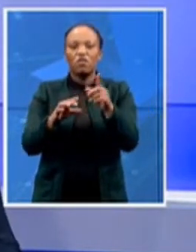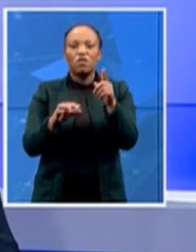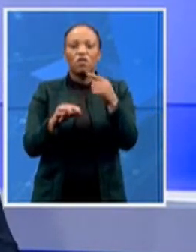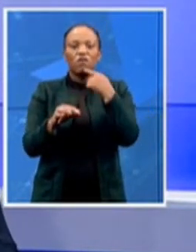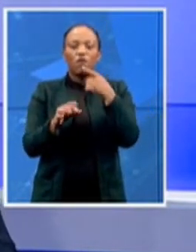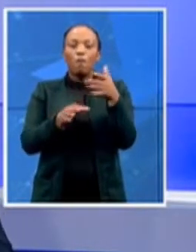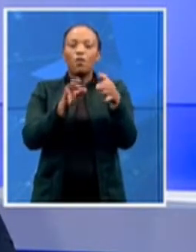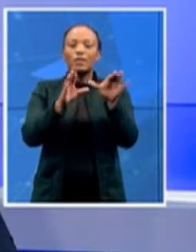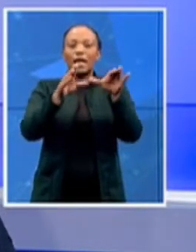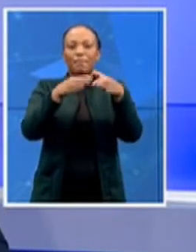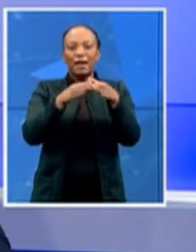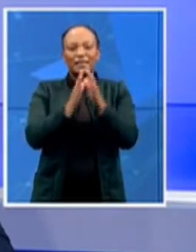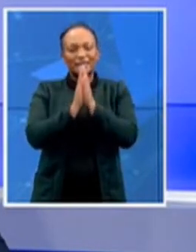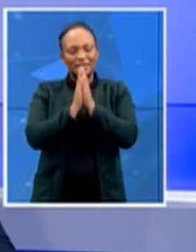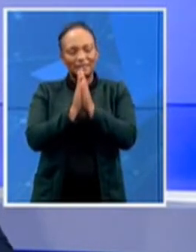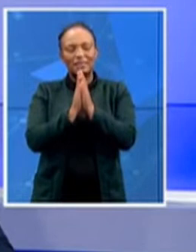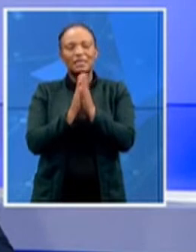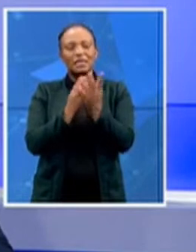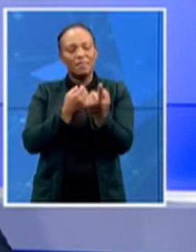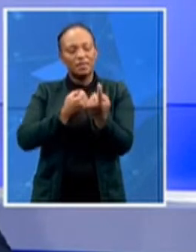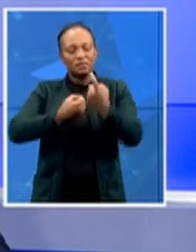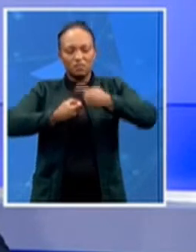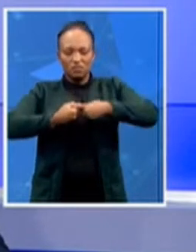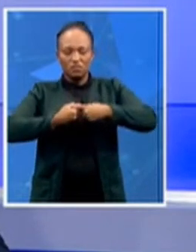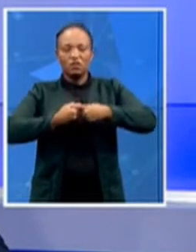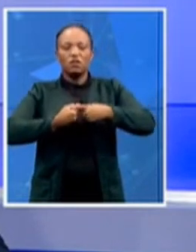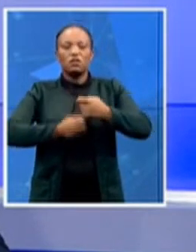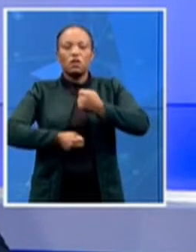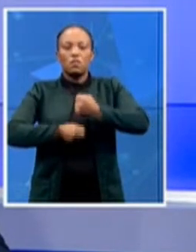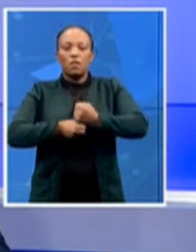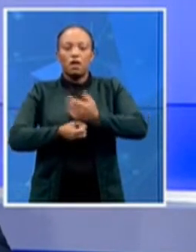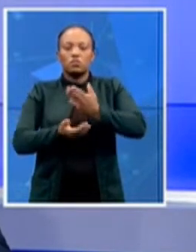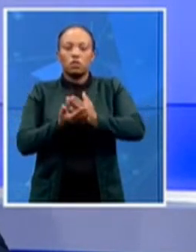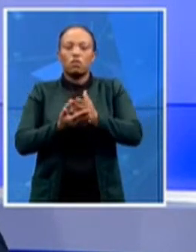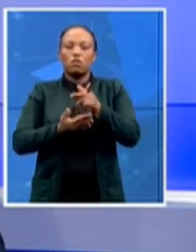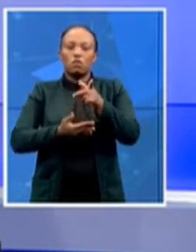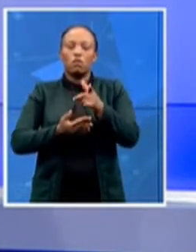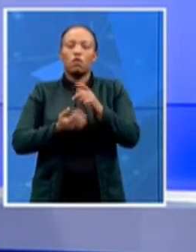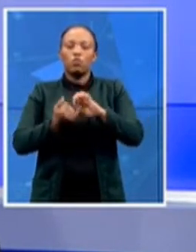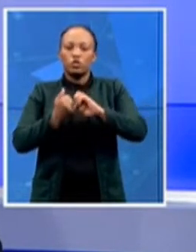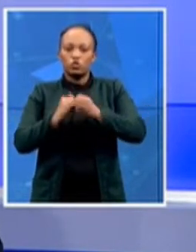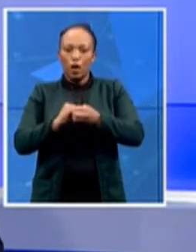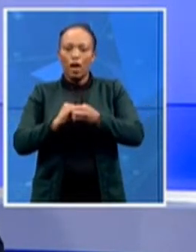in the effort of trying to stem this scourge. Let's take a look at your headlines.